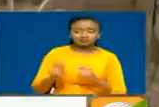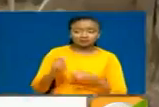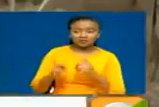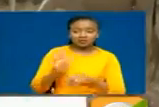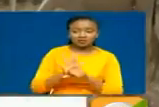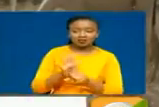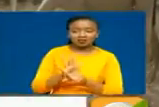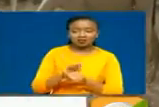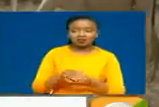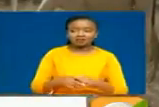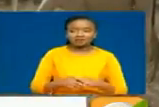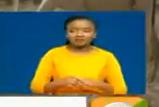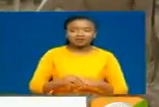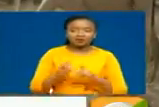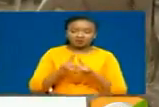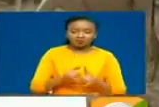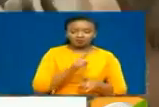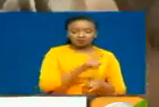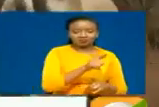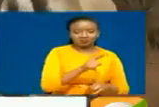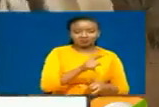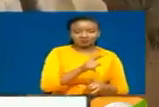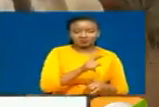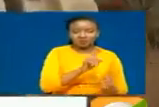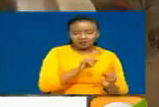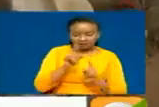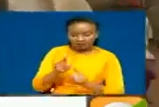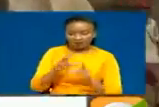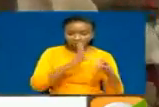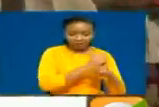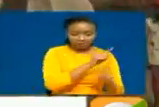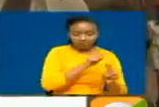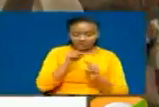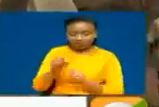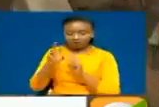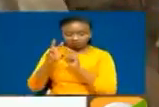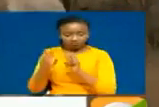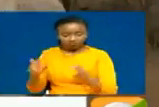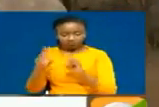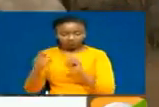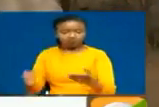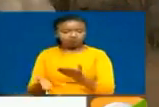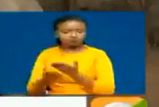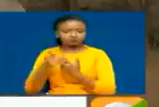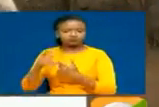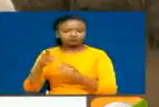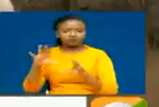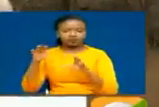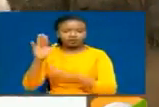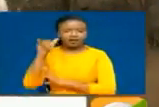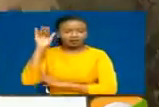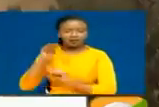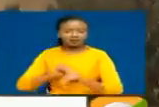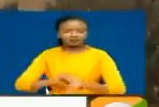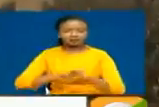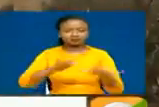KALRO is using Angelina's farm to research on seed multiplication with a view to spreading the Somali camel within communities in the arid